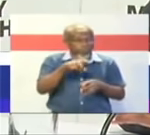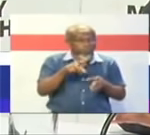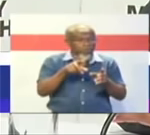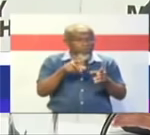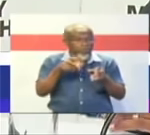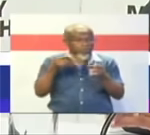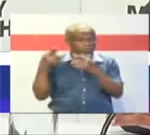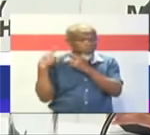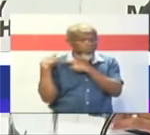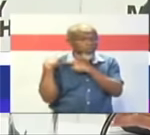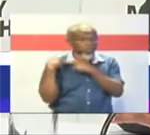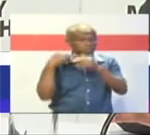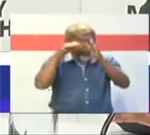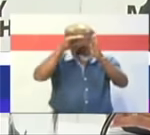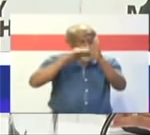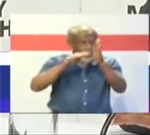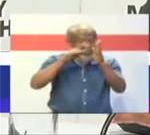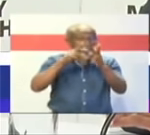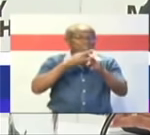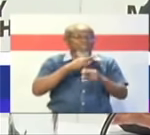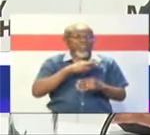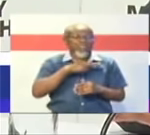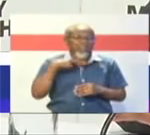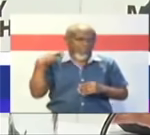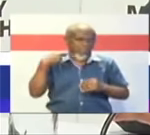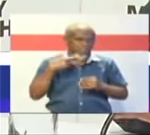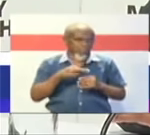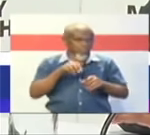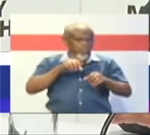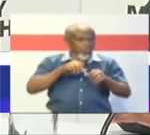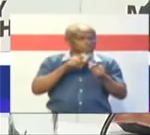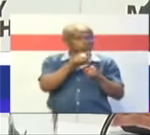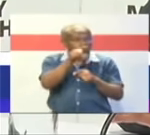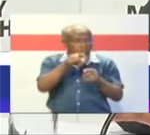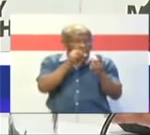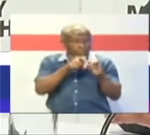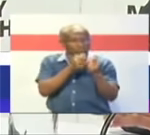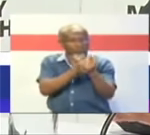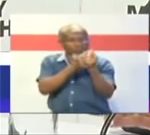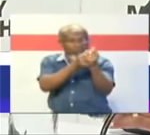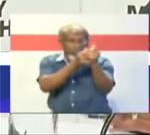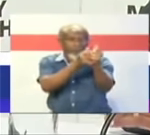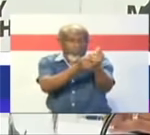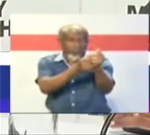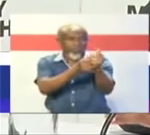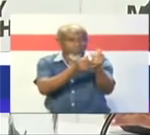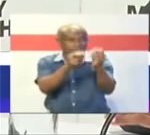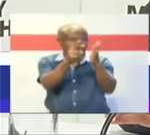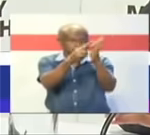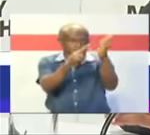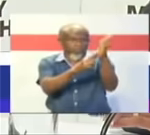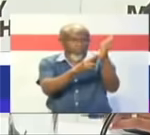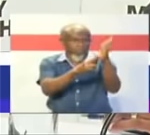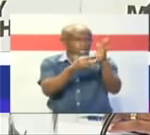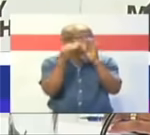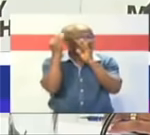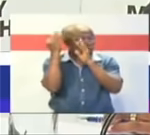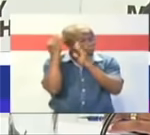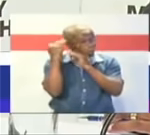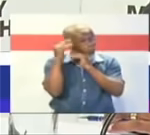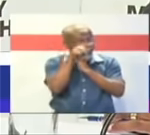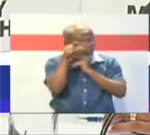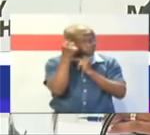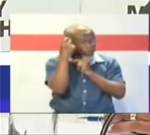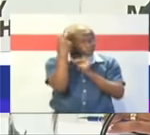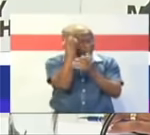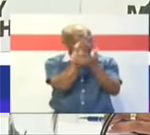the risk of overwhelming the system by continuing to adhere to the guidelines. So I'm hoping that we understand both sides of it. It's